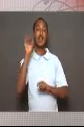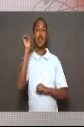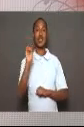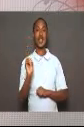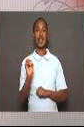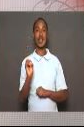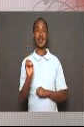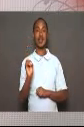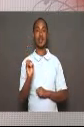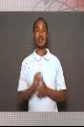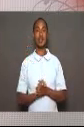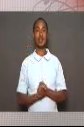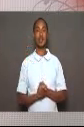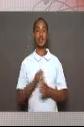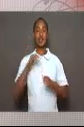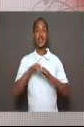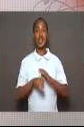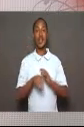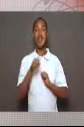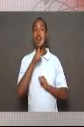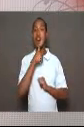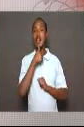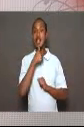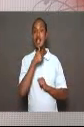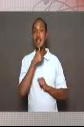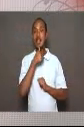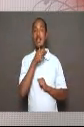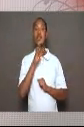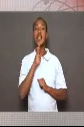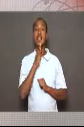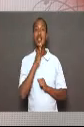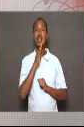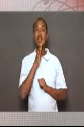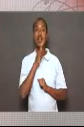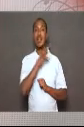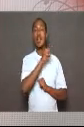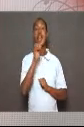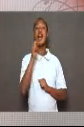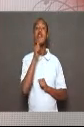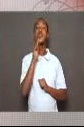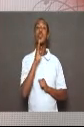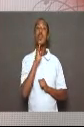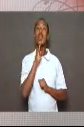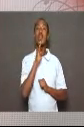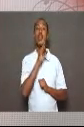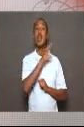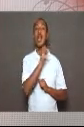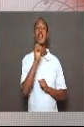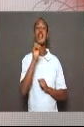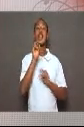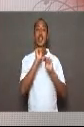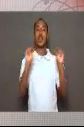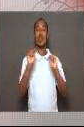oxides. In acidic, basic, amphoteric, and